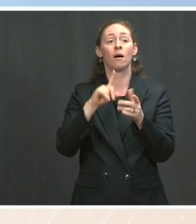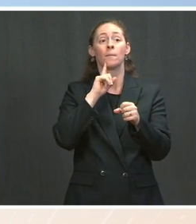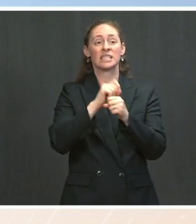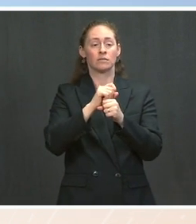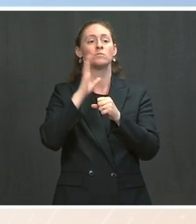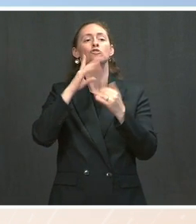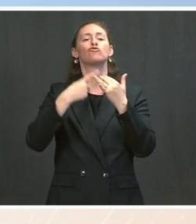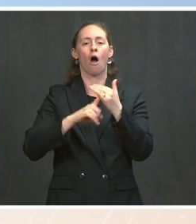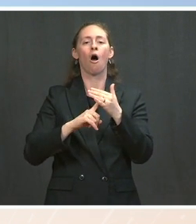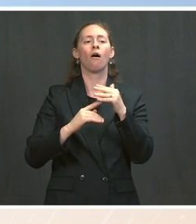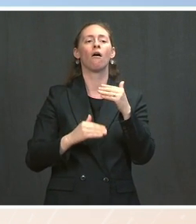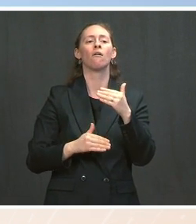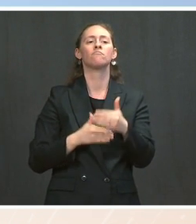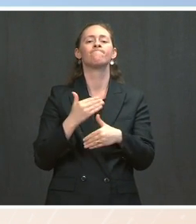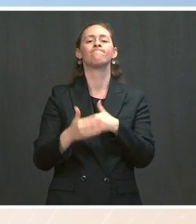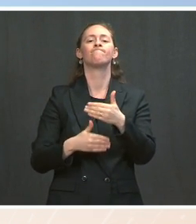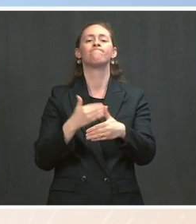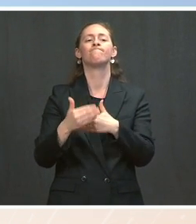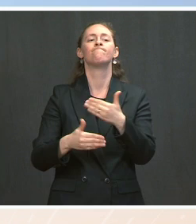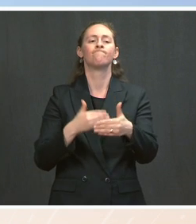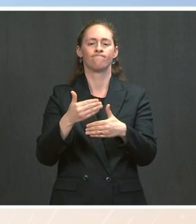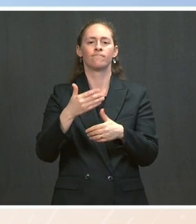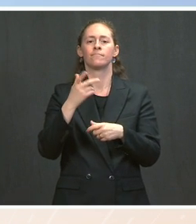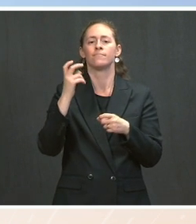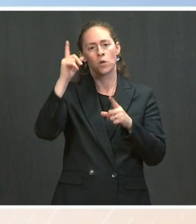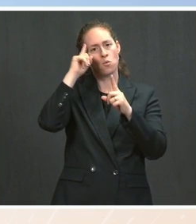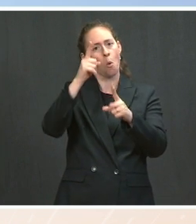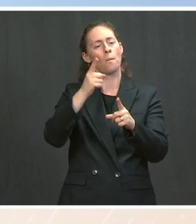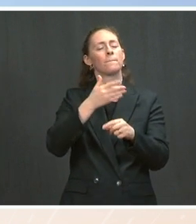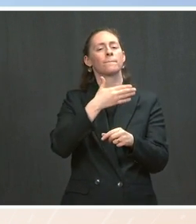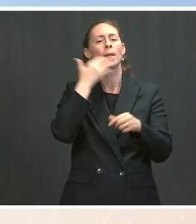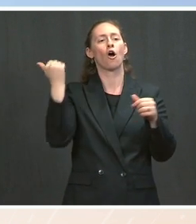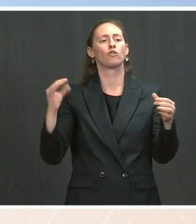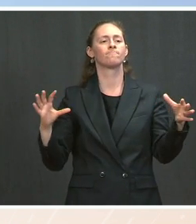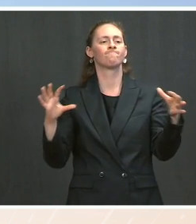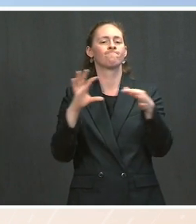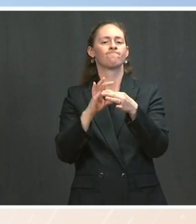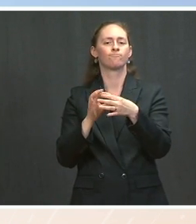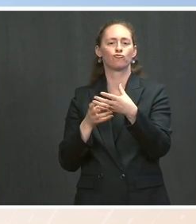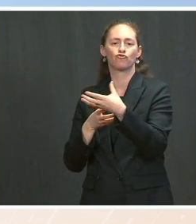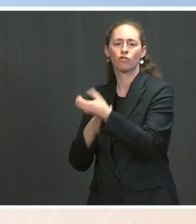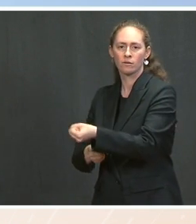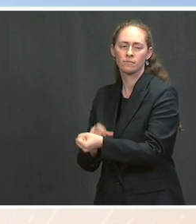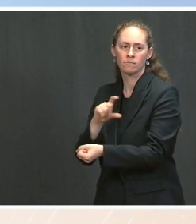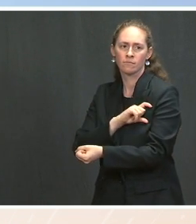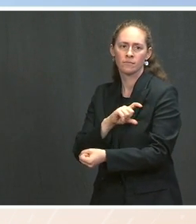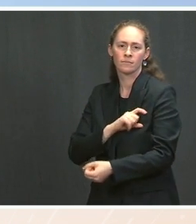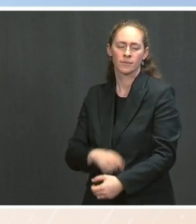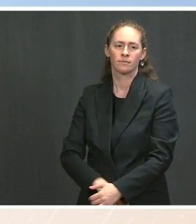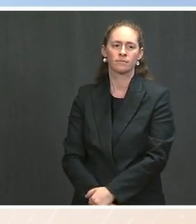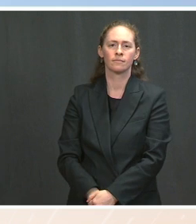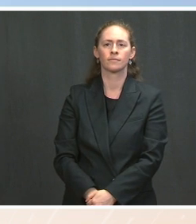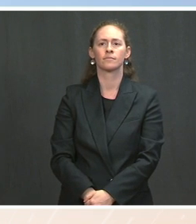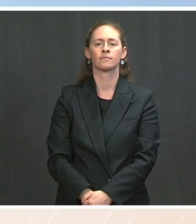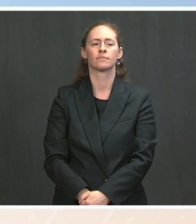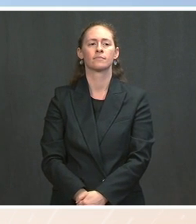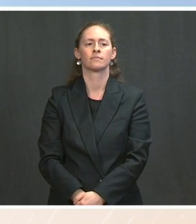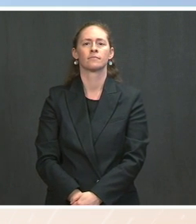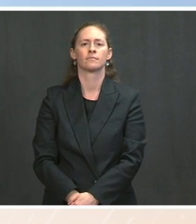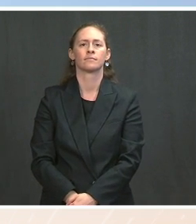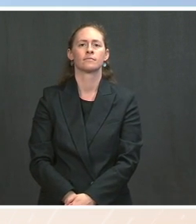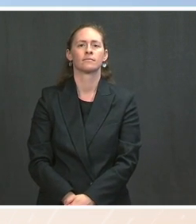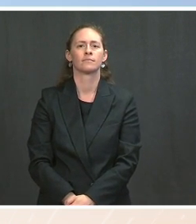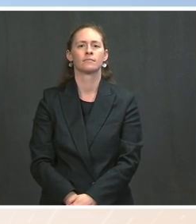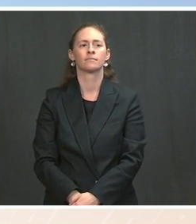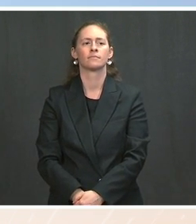concerns, with concerns among parents about potential long-term effects on children associated that have gotten the